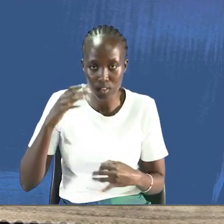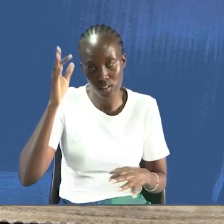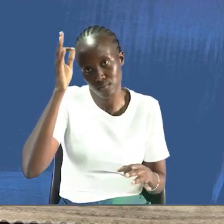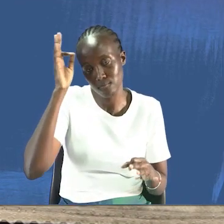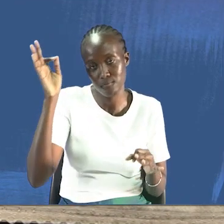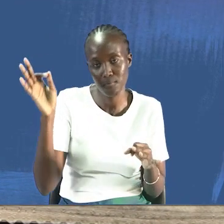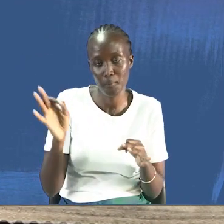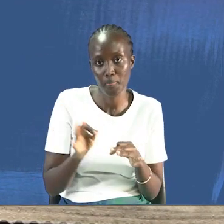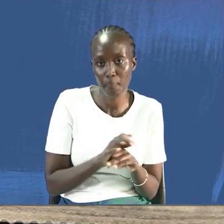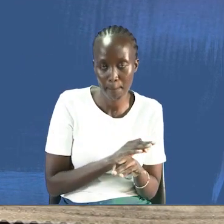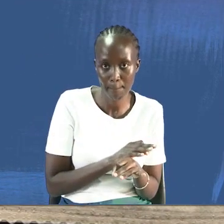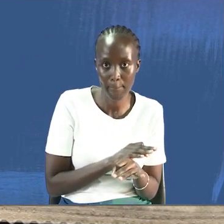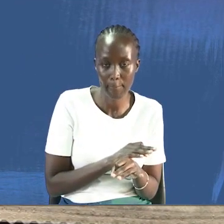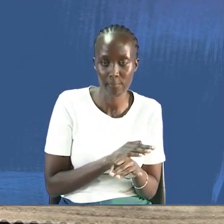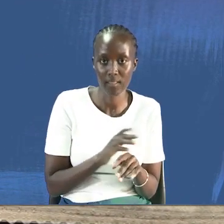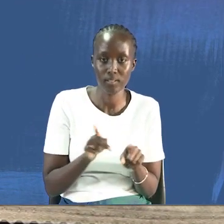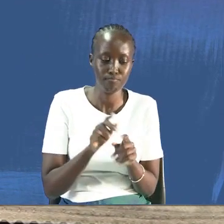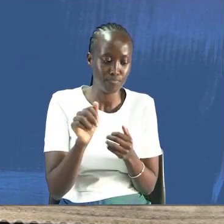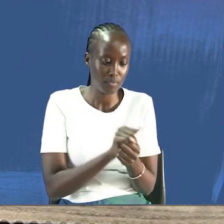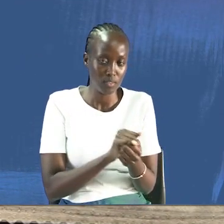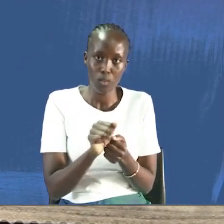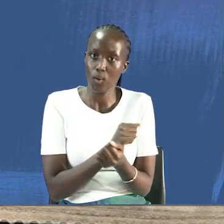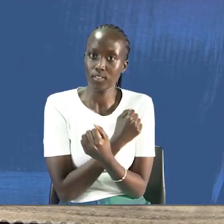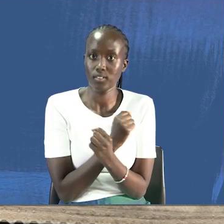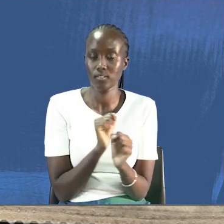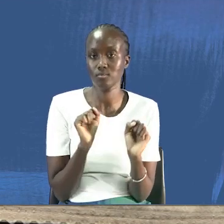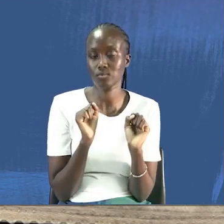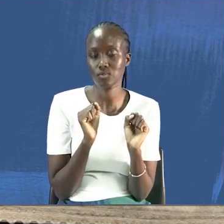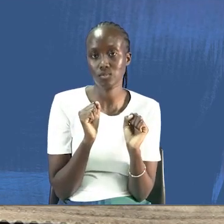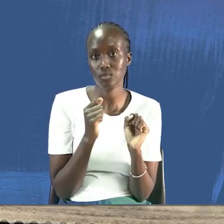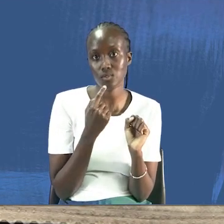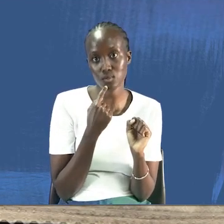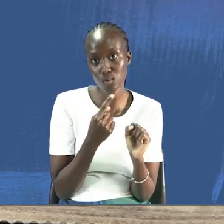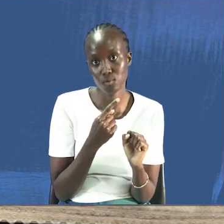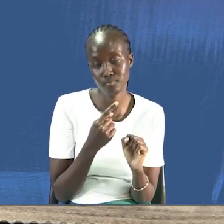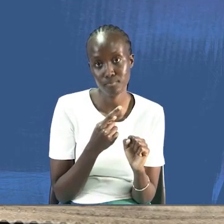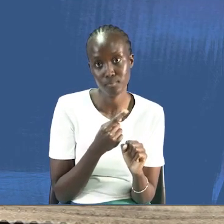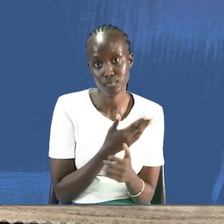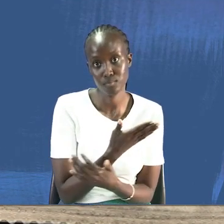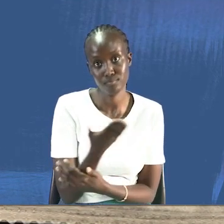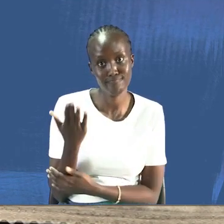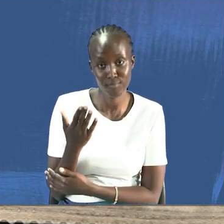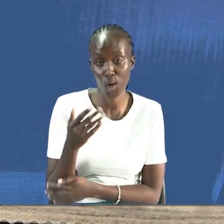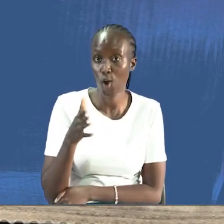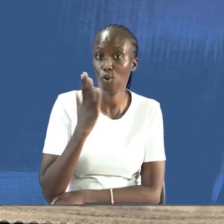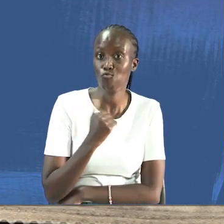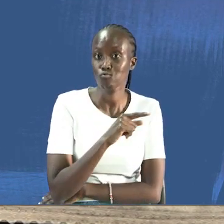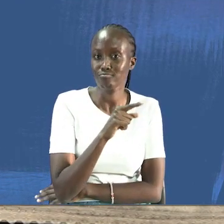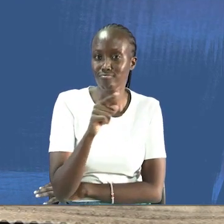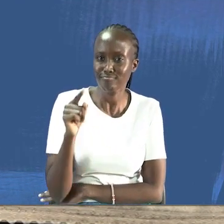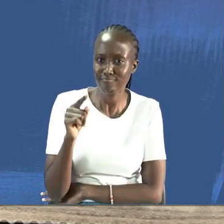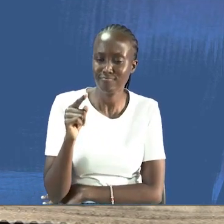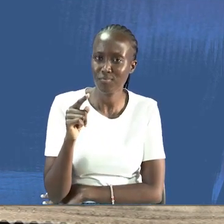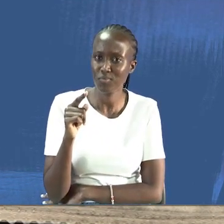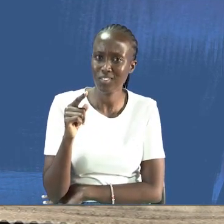faith and destroyed their salvation. And so, men and women, the Lord is calling us to a place